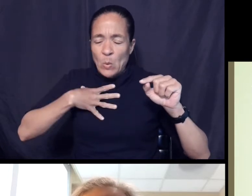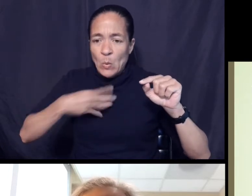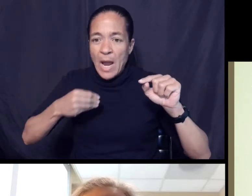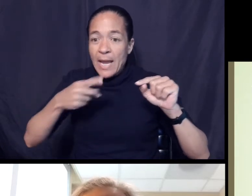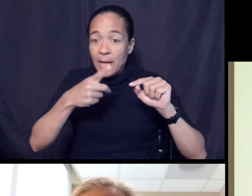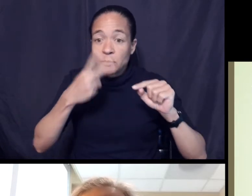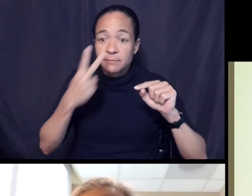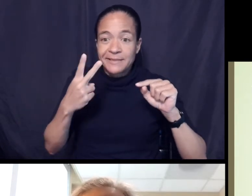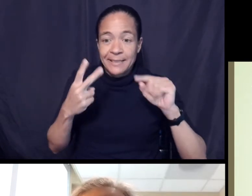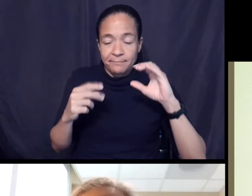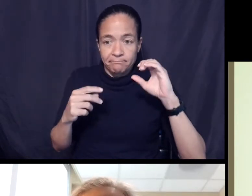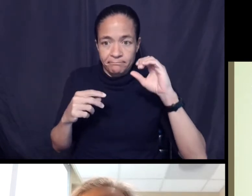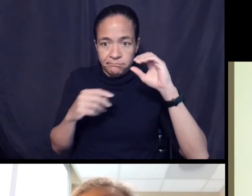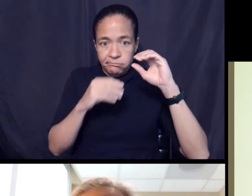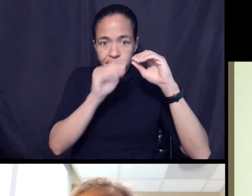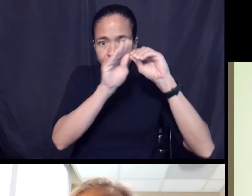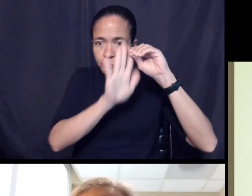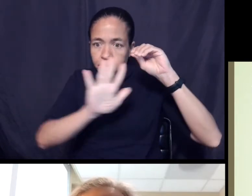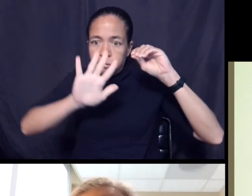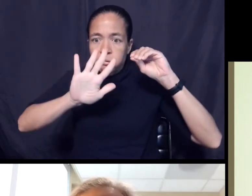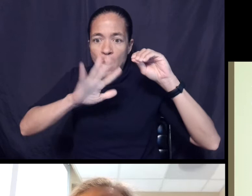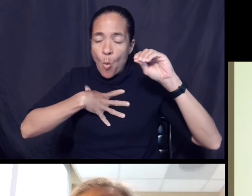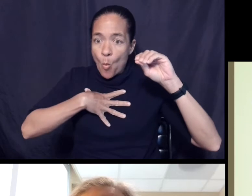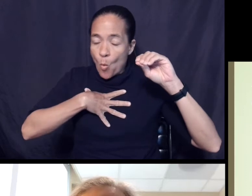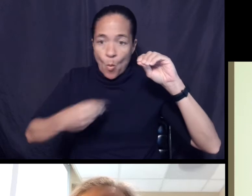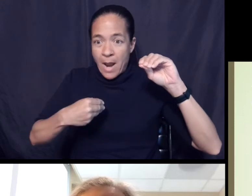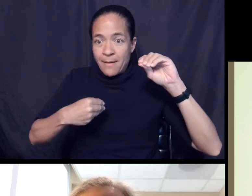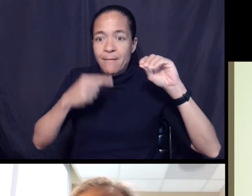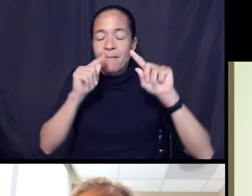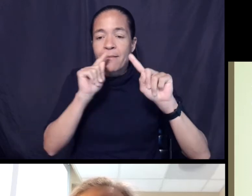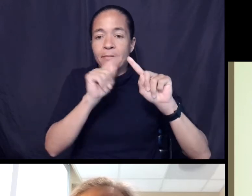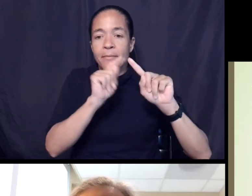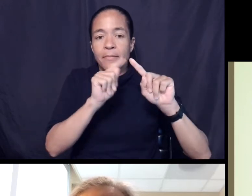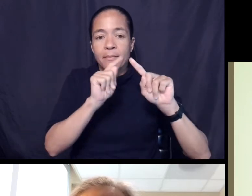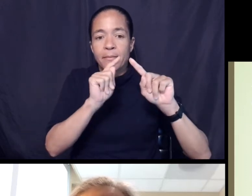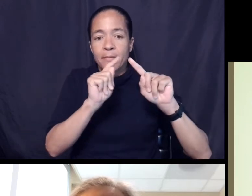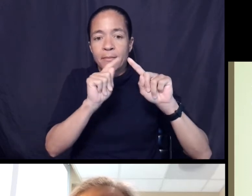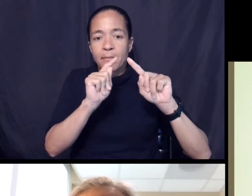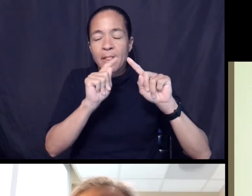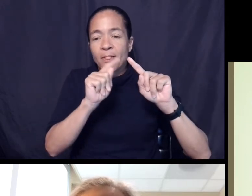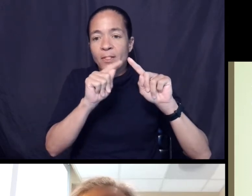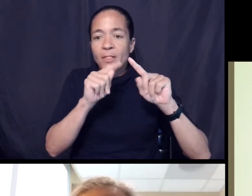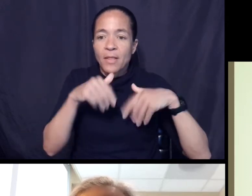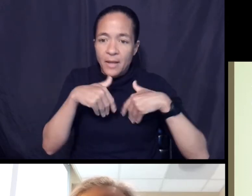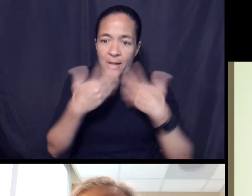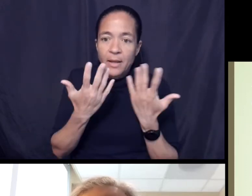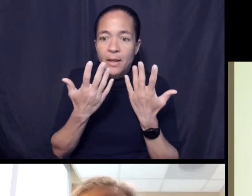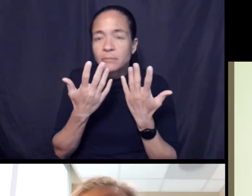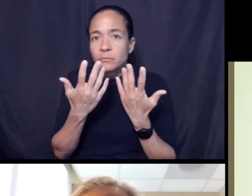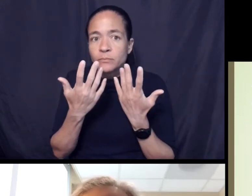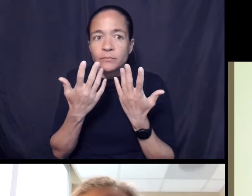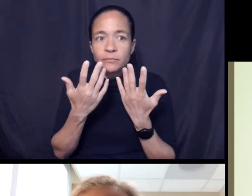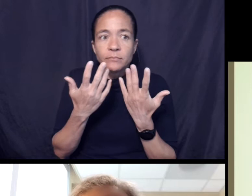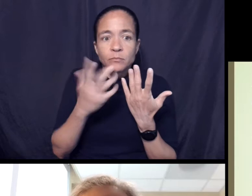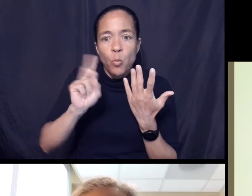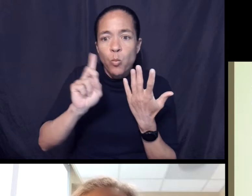of whitening here, these large areas which look rather opacified or white, are areas